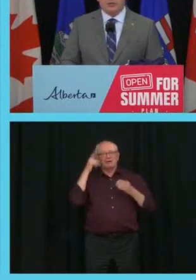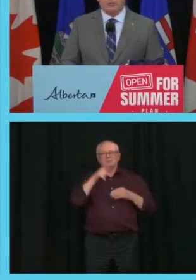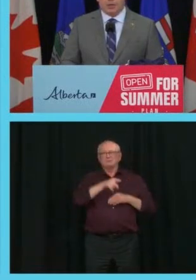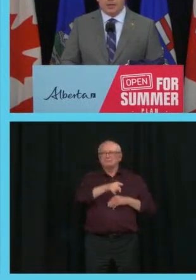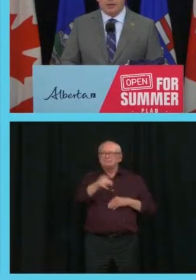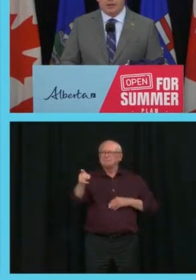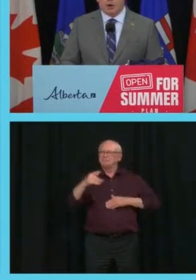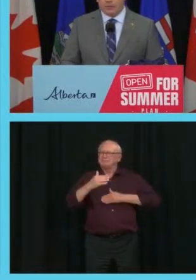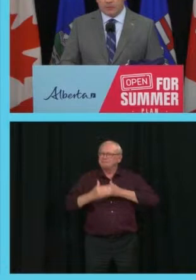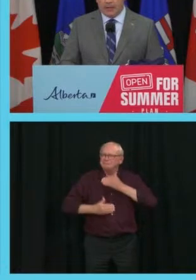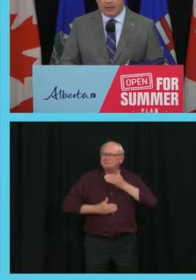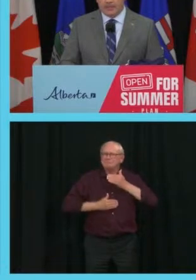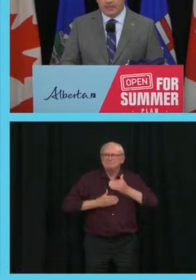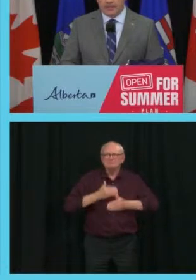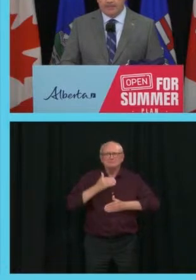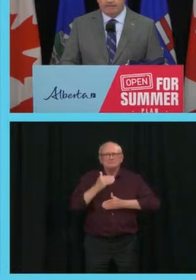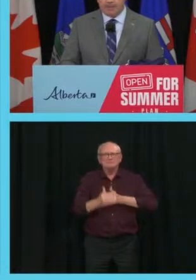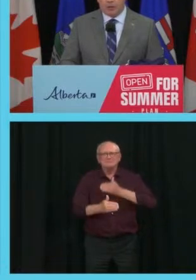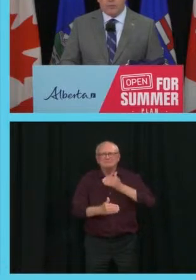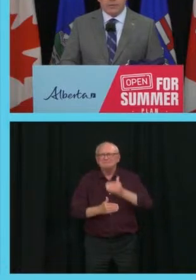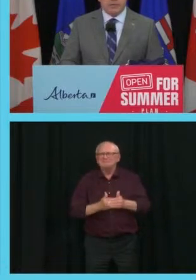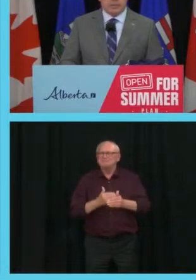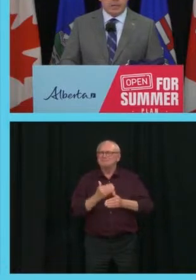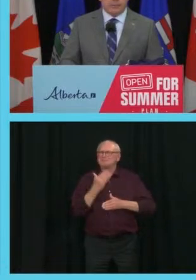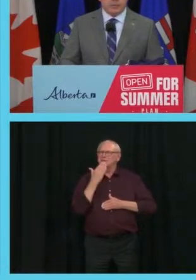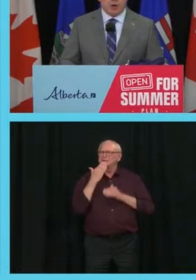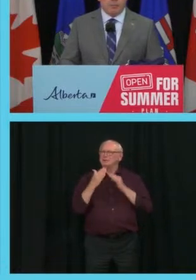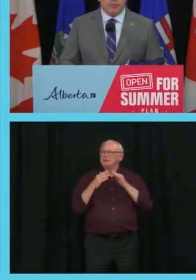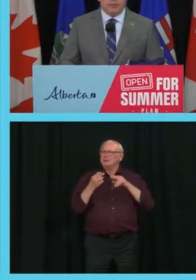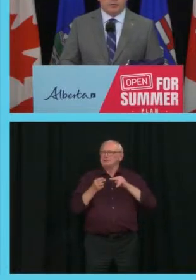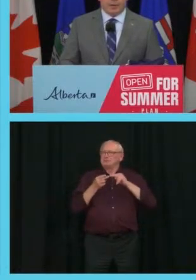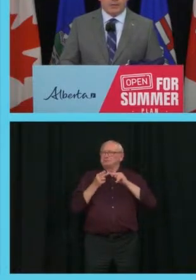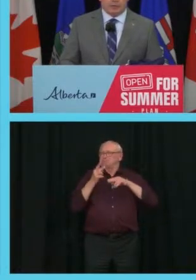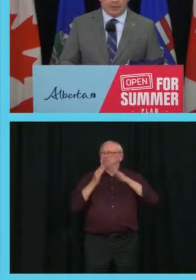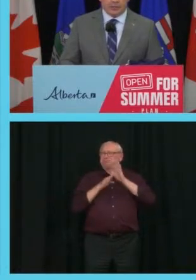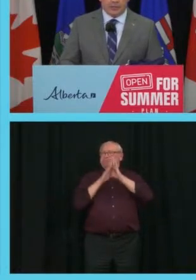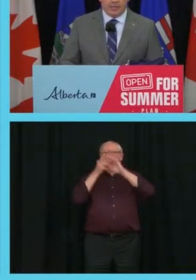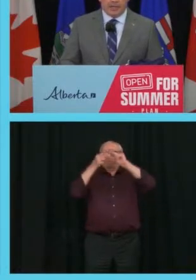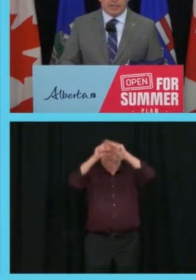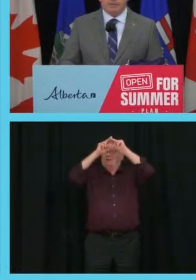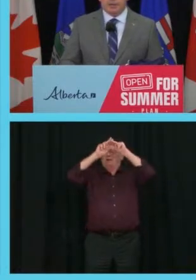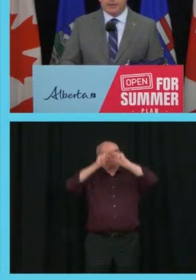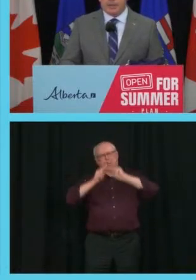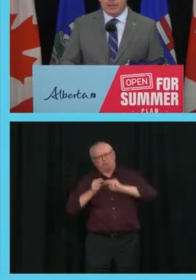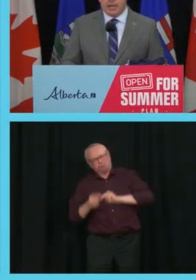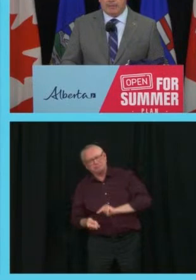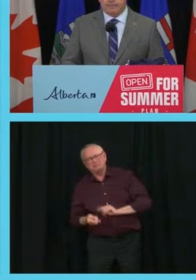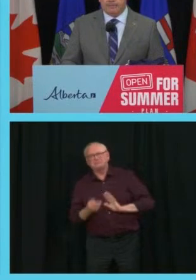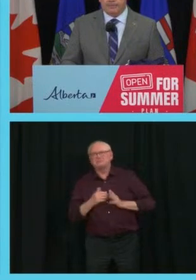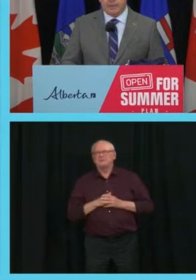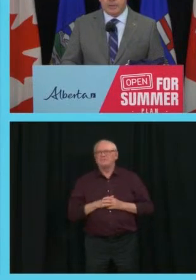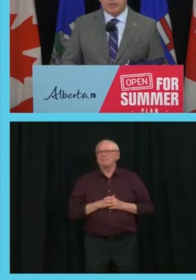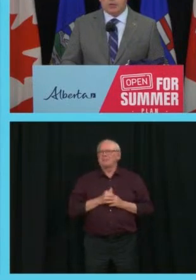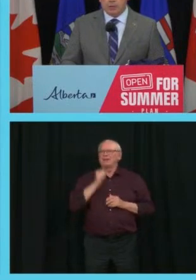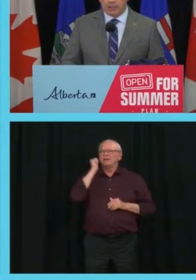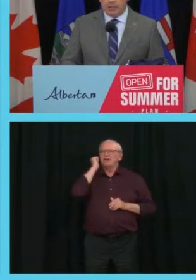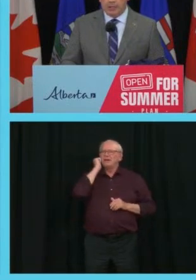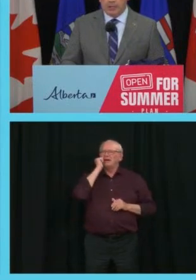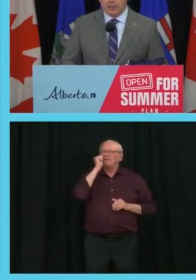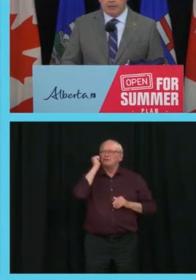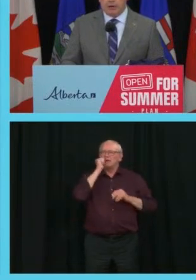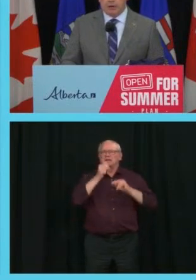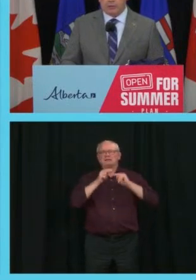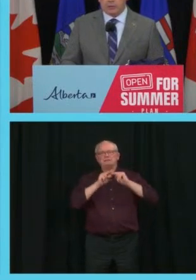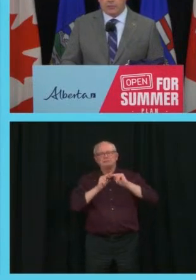crush the spring COVID spike. Our COVID-19 numbers are moving in the right direction and getting better by the day.